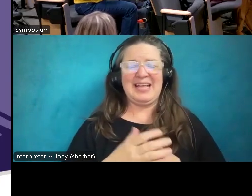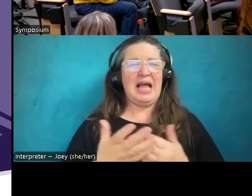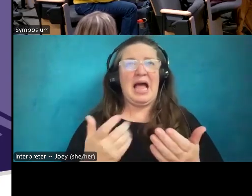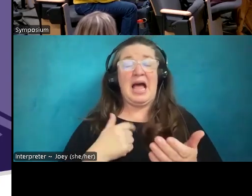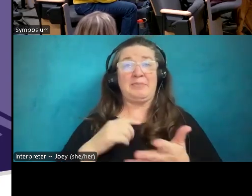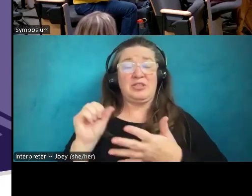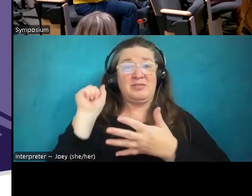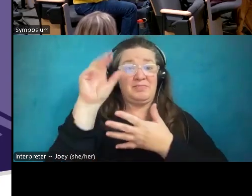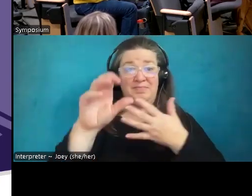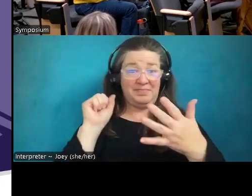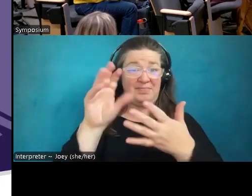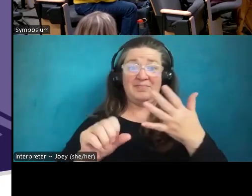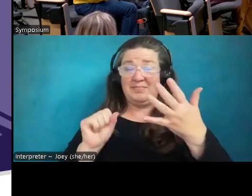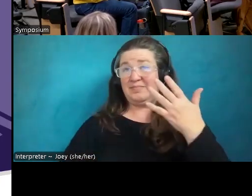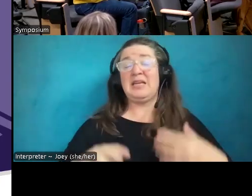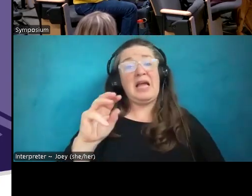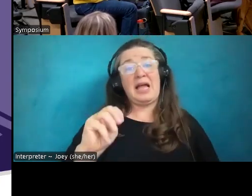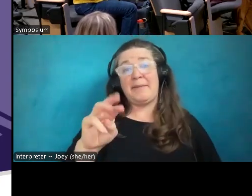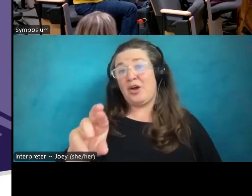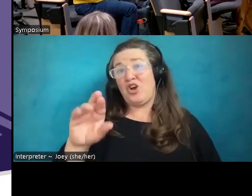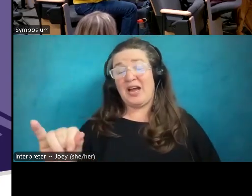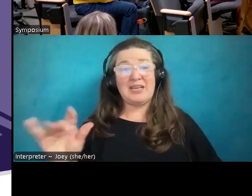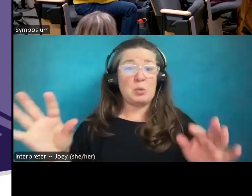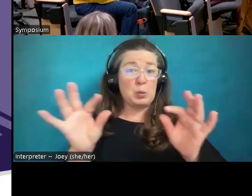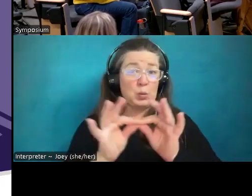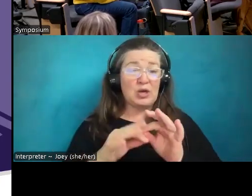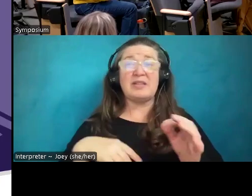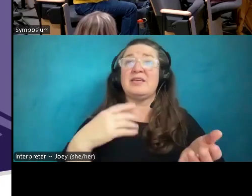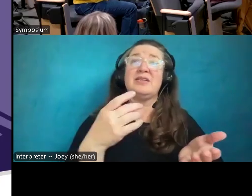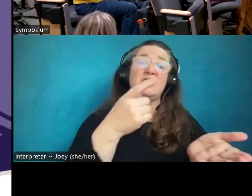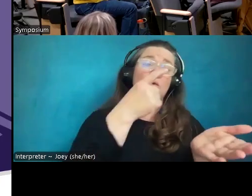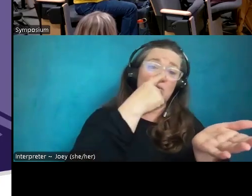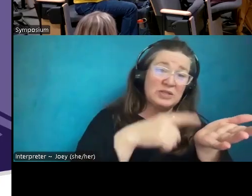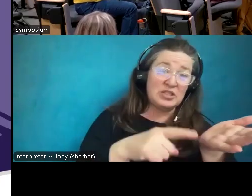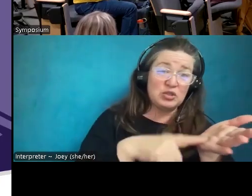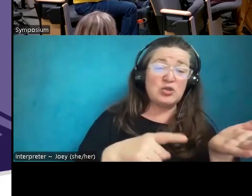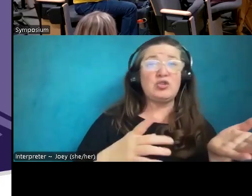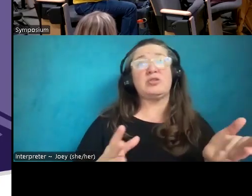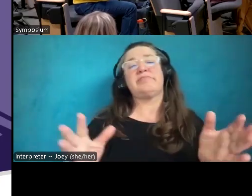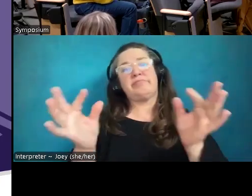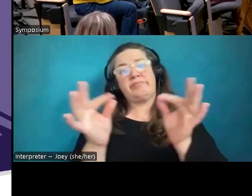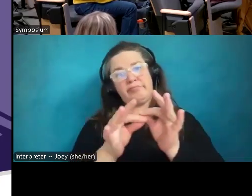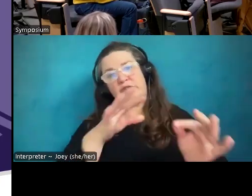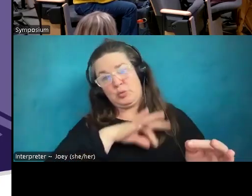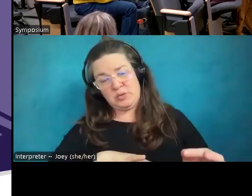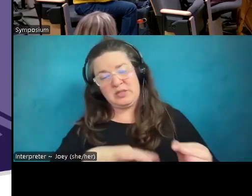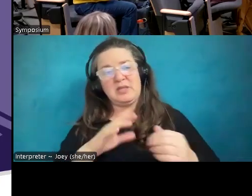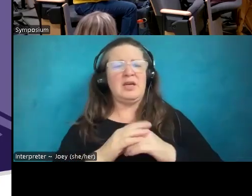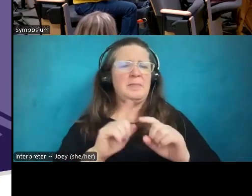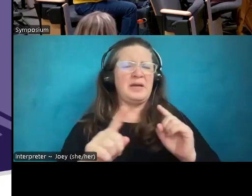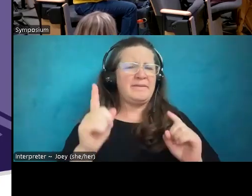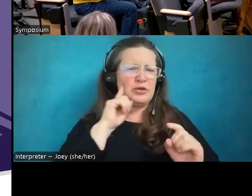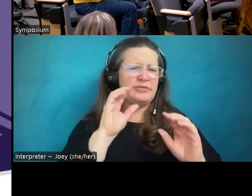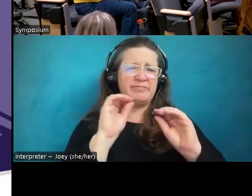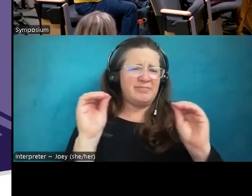the MRIs are useful, the research is useful, the understanding all this. But I haven't heard any of it today. And